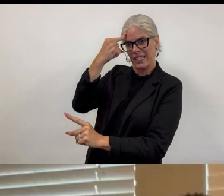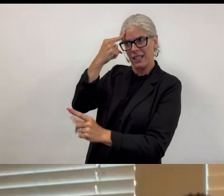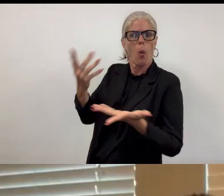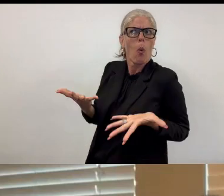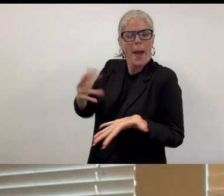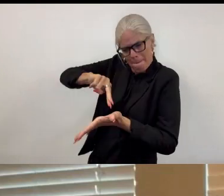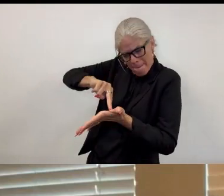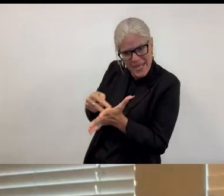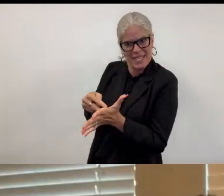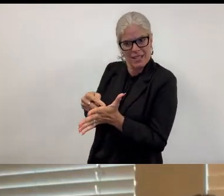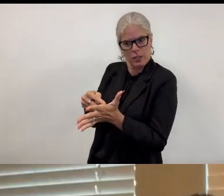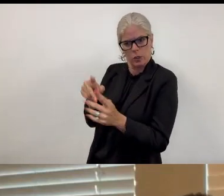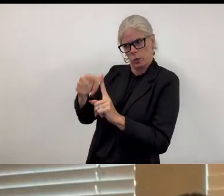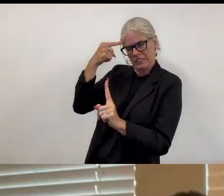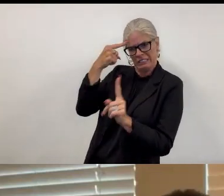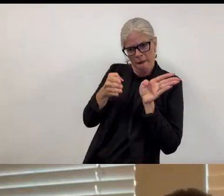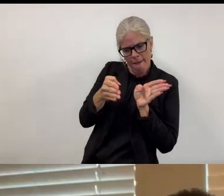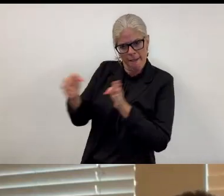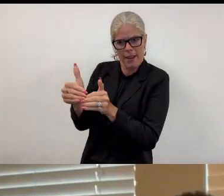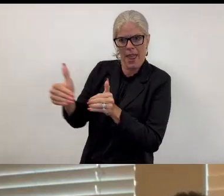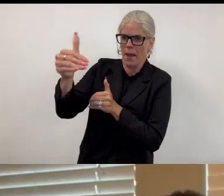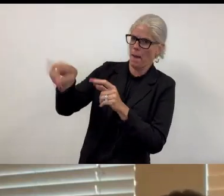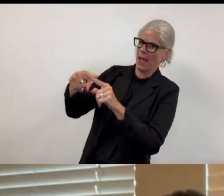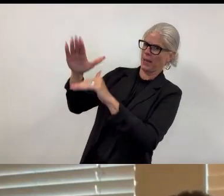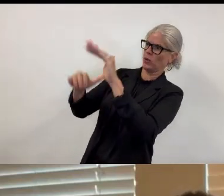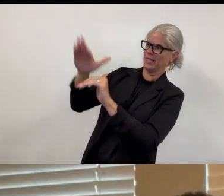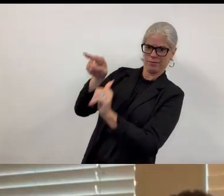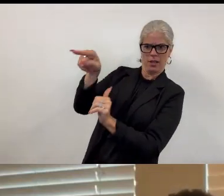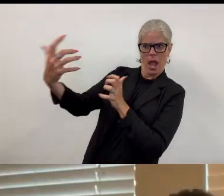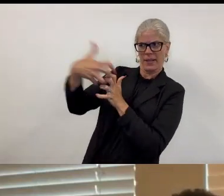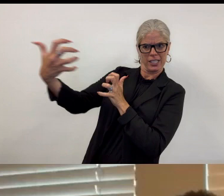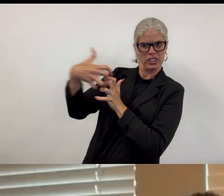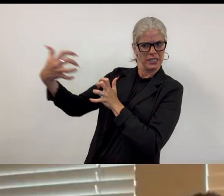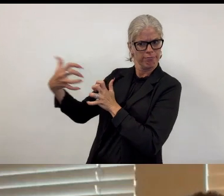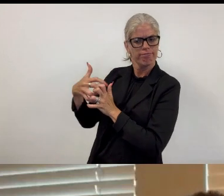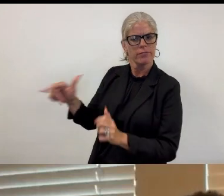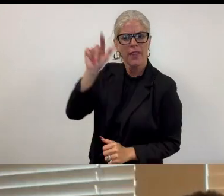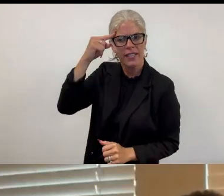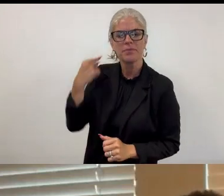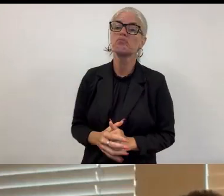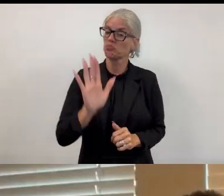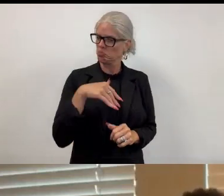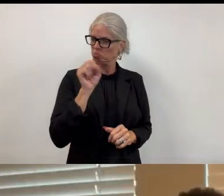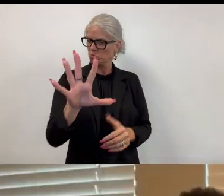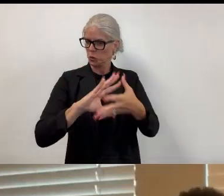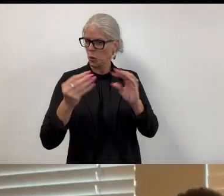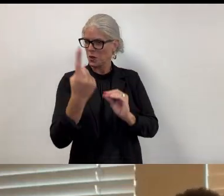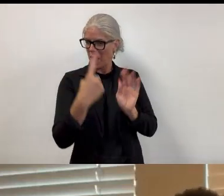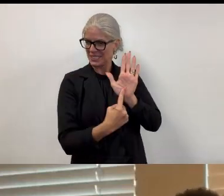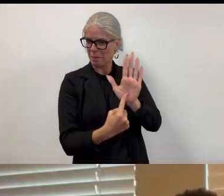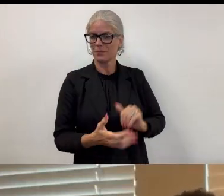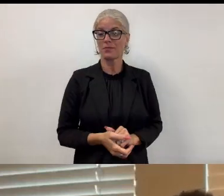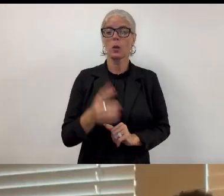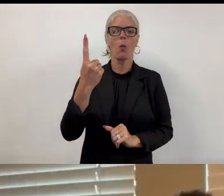of times people don't necessarily understand what it means to be thoughtful with regard to an accommodation. And I'll give you an